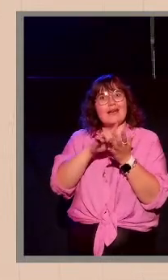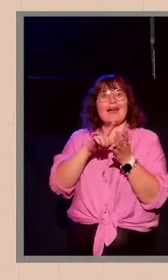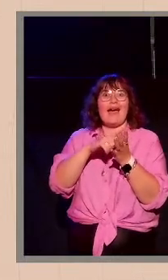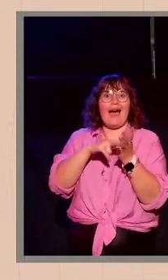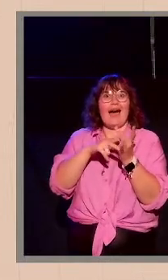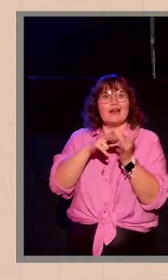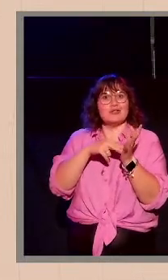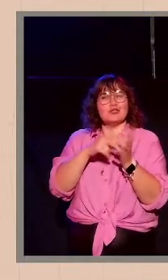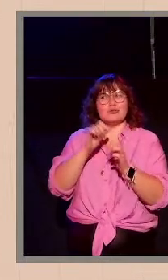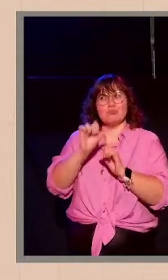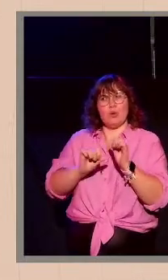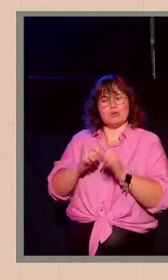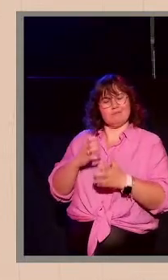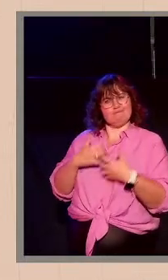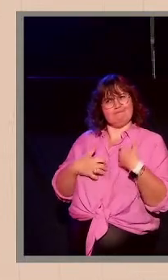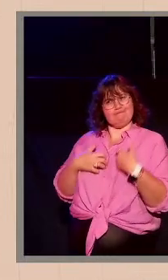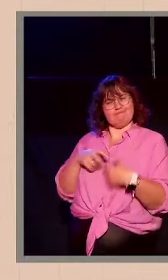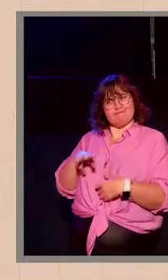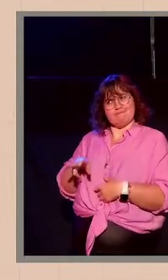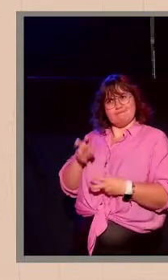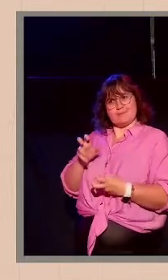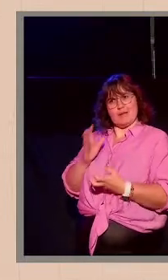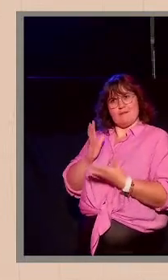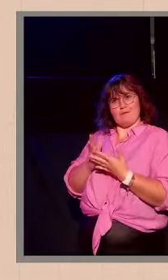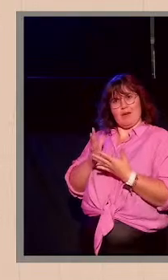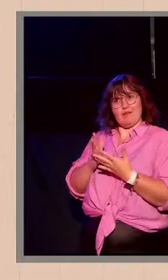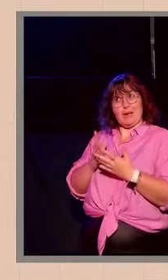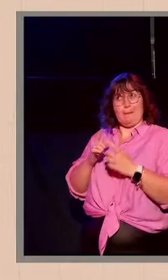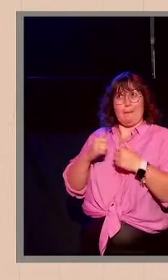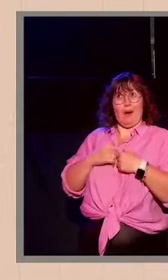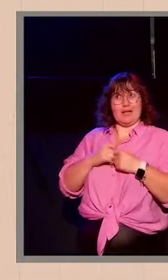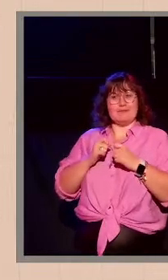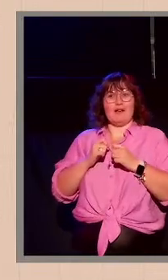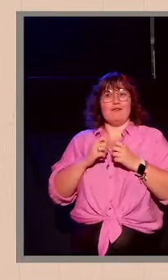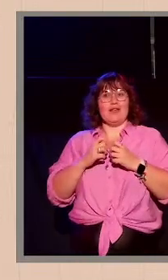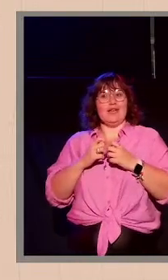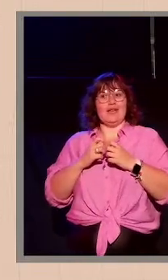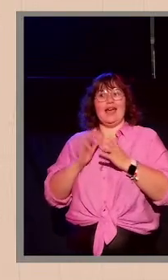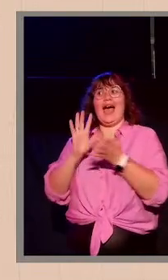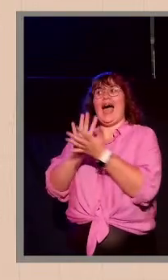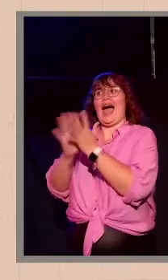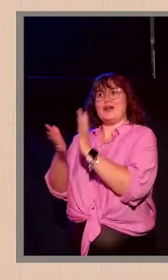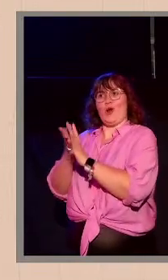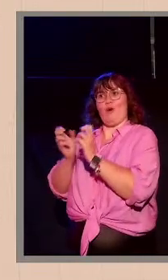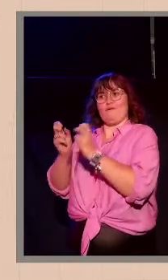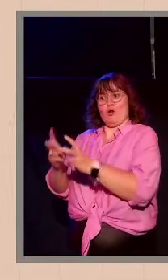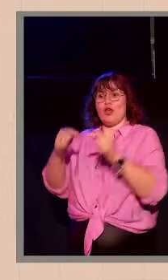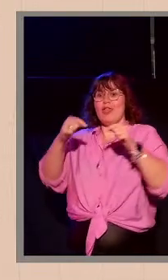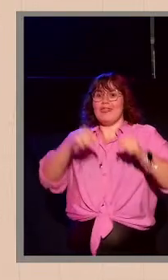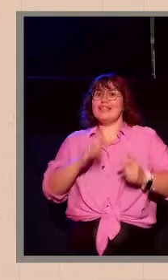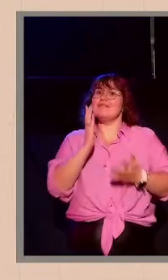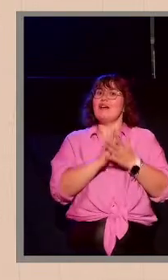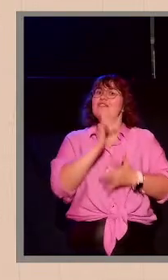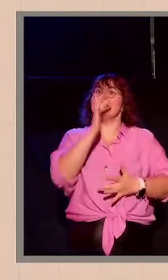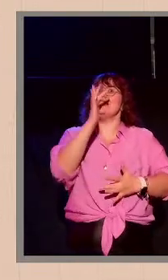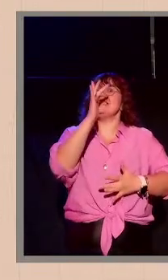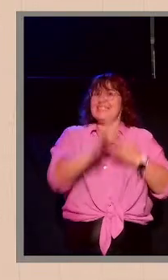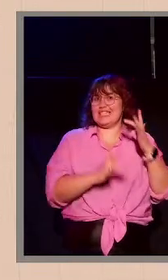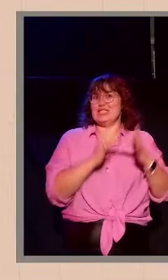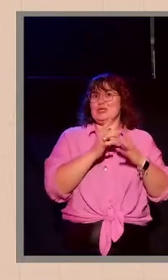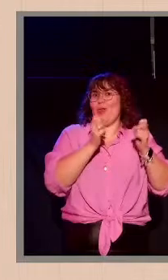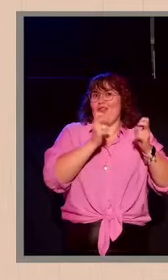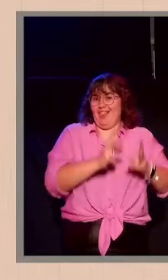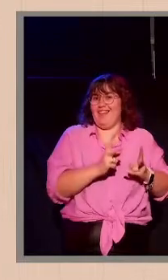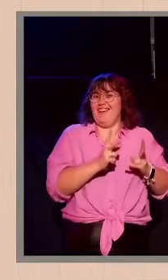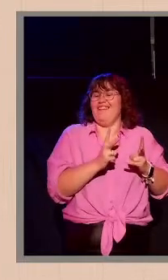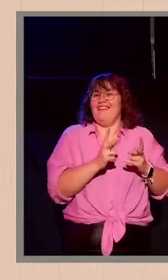process there, and I think that's a very analog version, and this is the very digital version of this, but we are perhaps trying